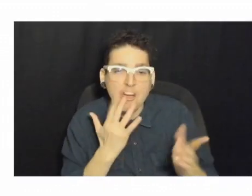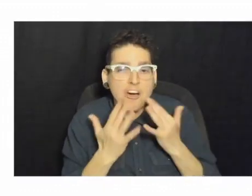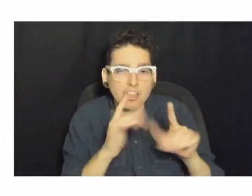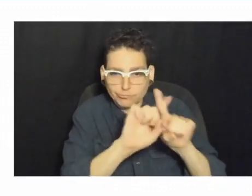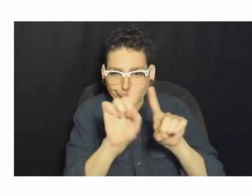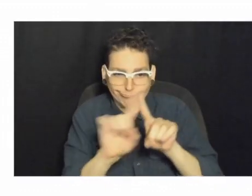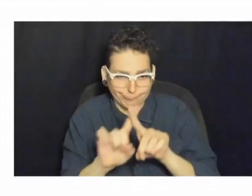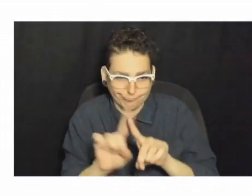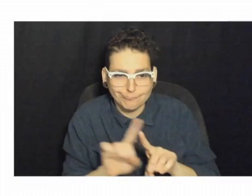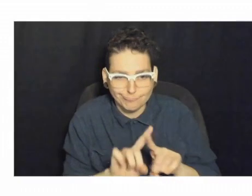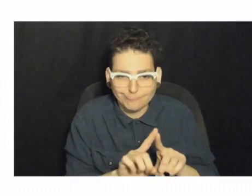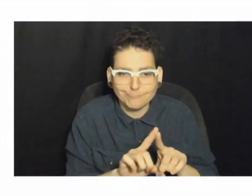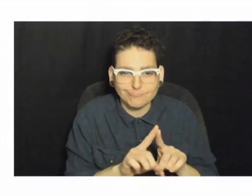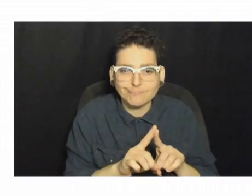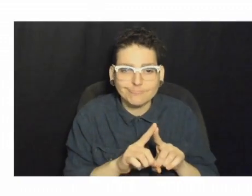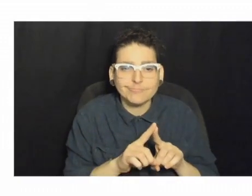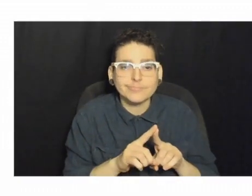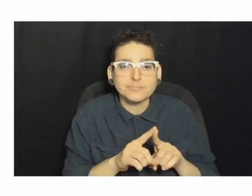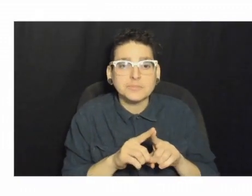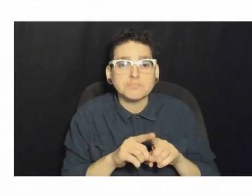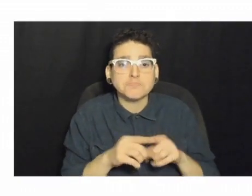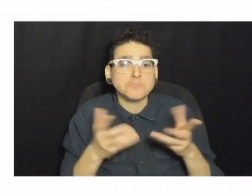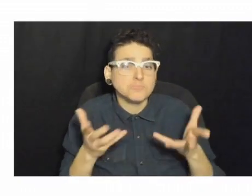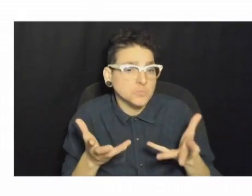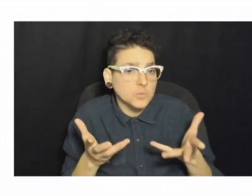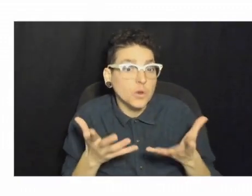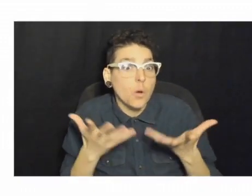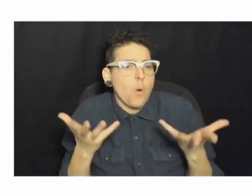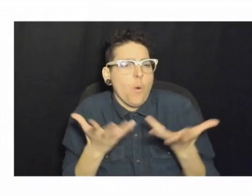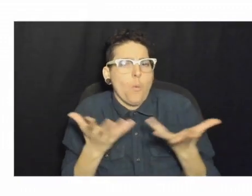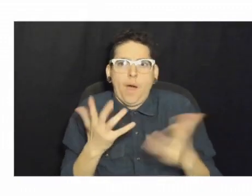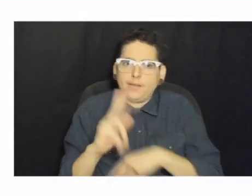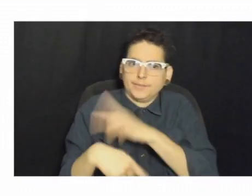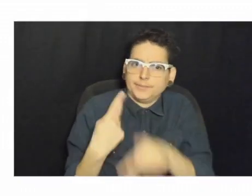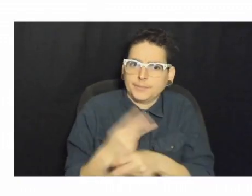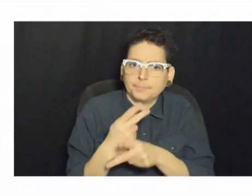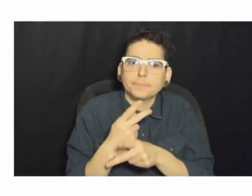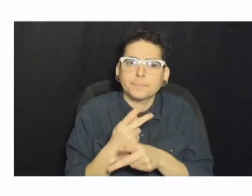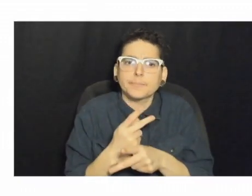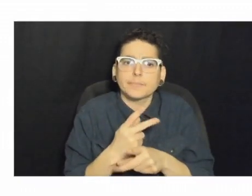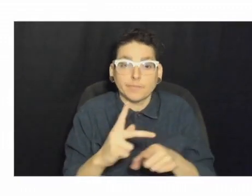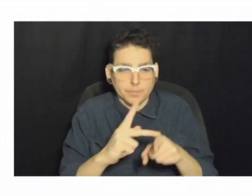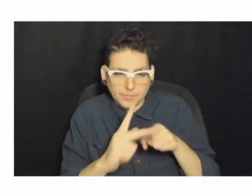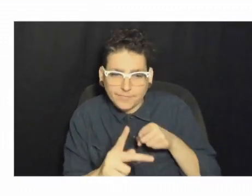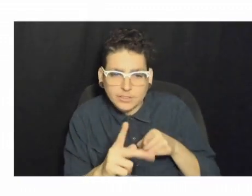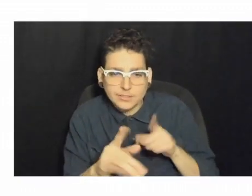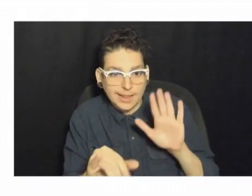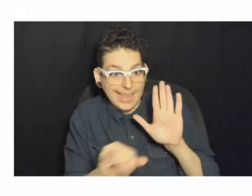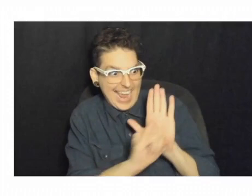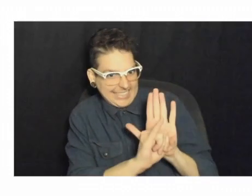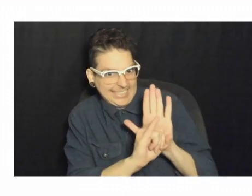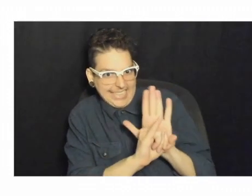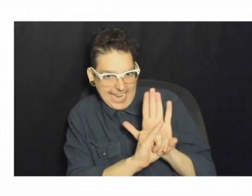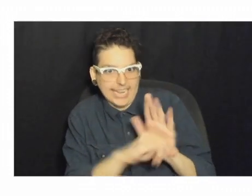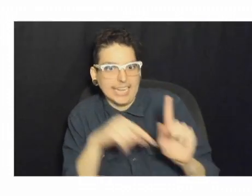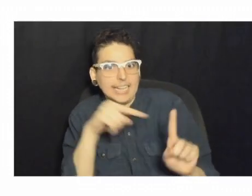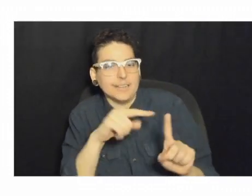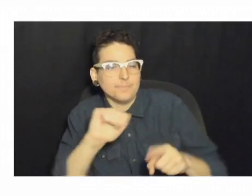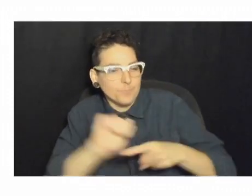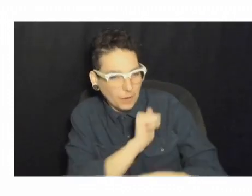what kind of professional identity you have. So we have practitioners, people who work as practitioners have purple